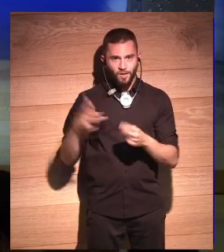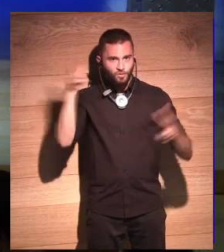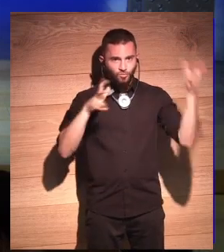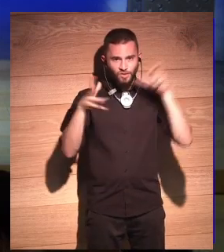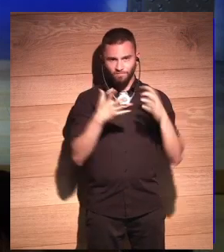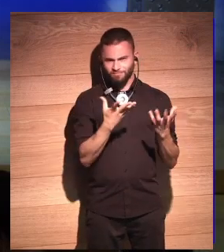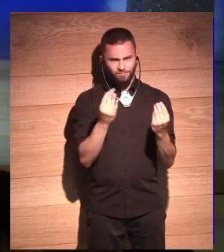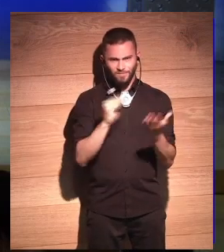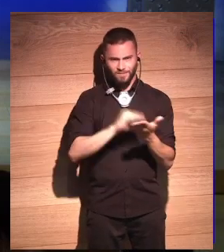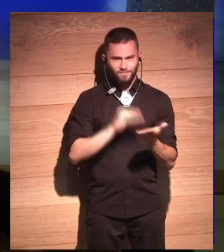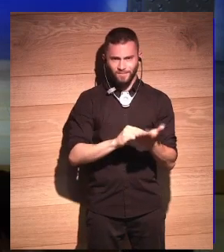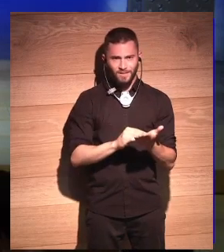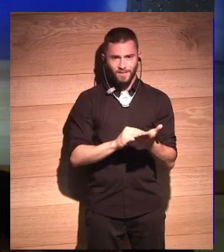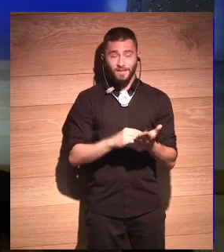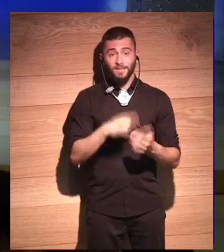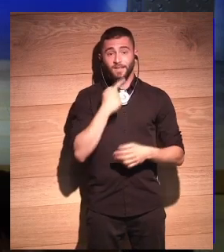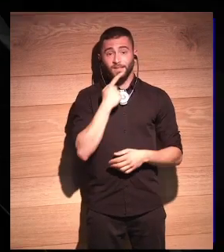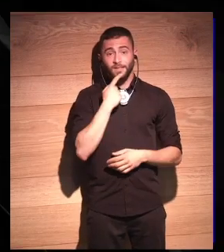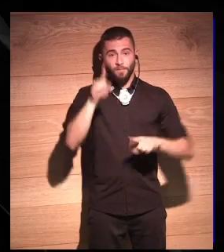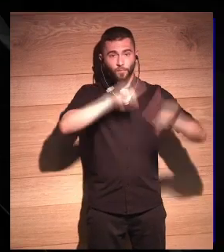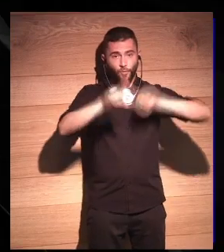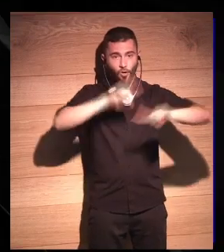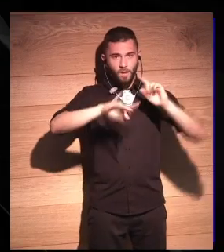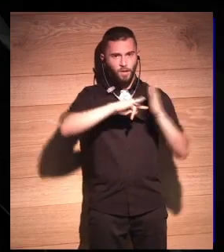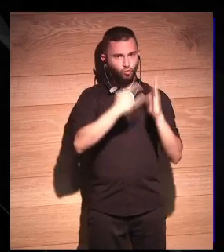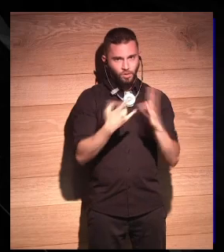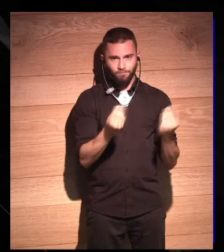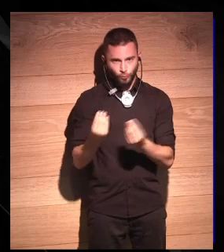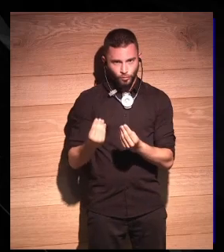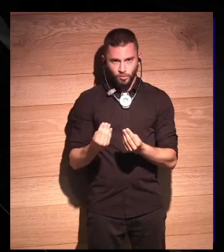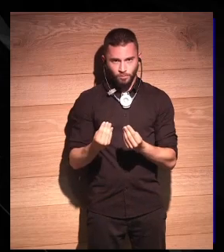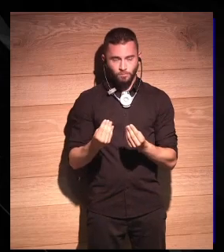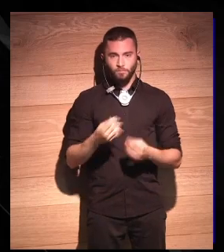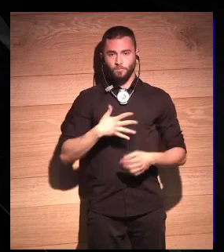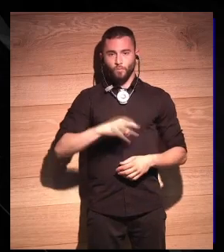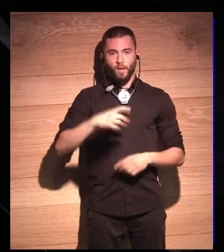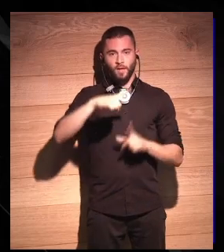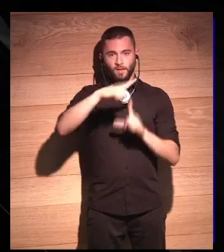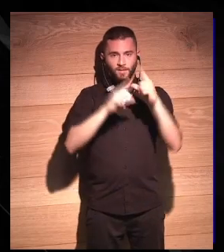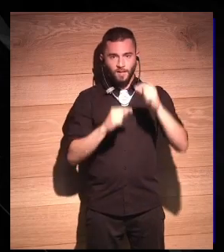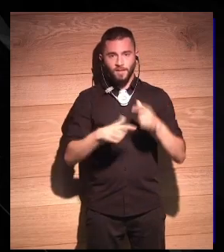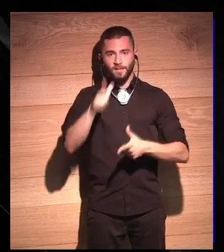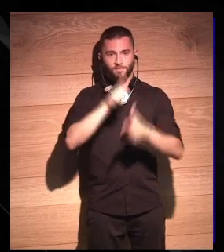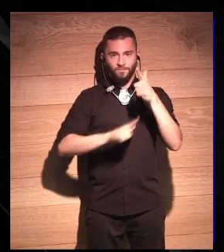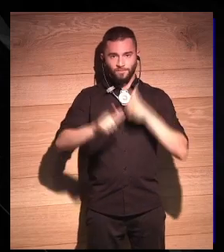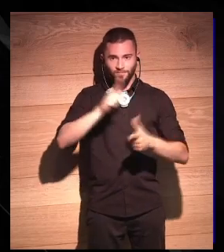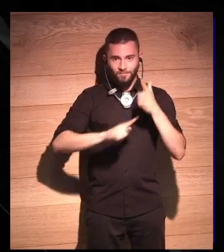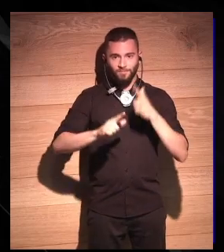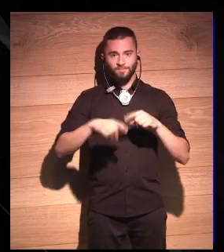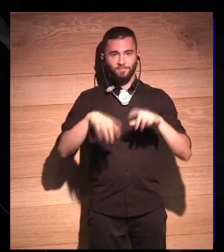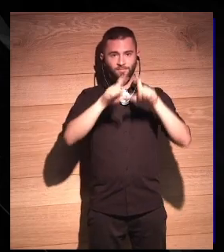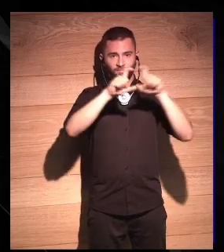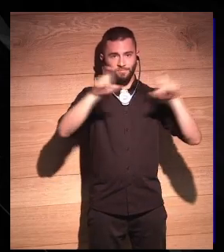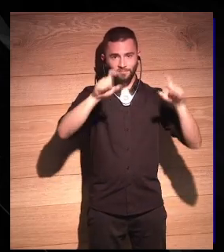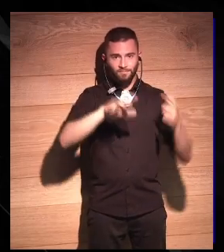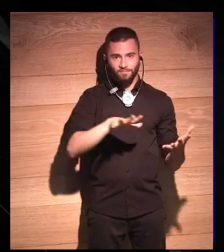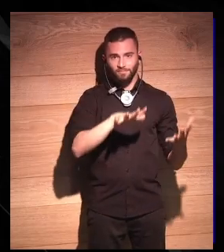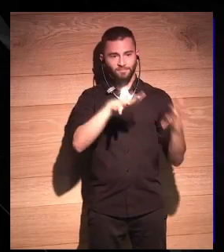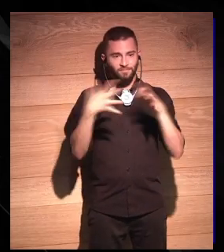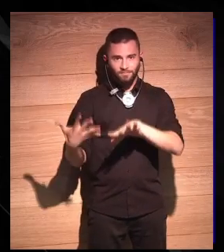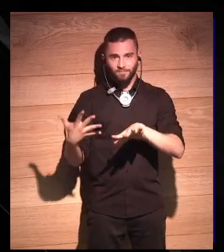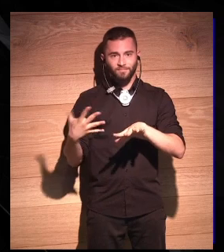many problems. It'll allow you to travel to the stars, replace the broadcast industry, digitize humanity, kill the